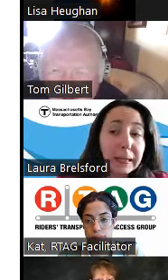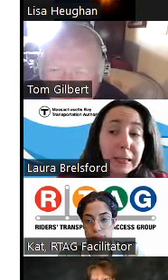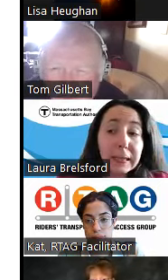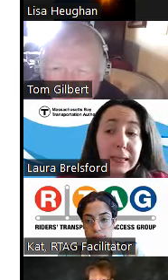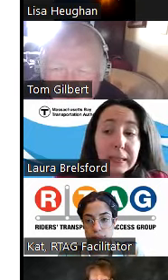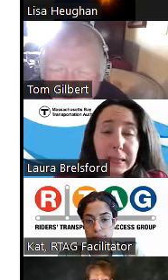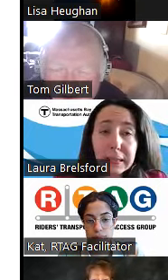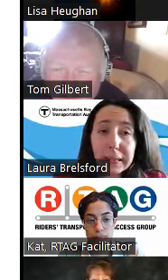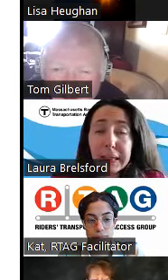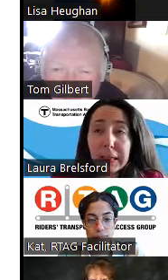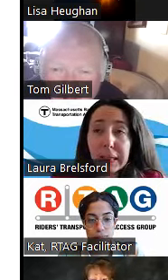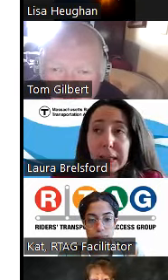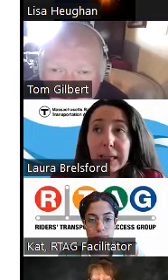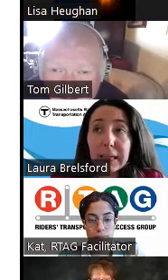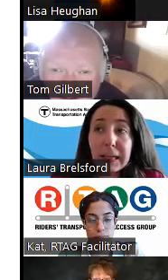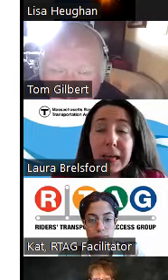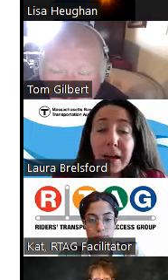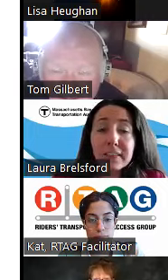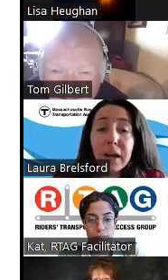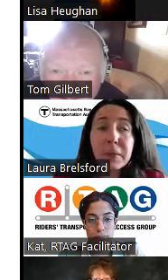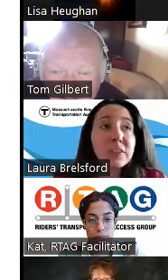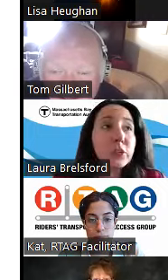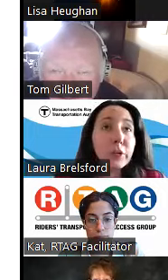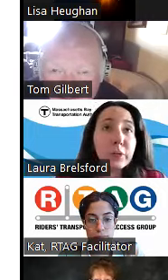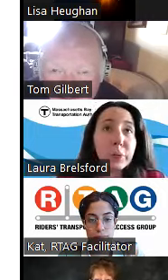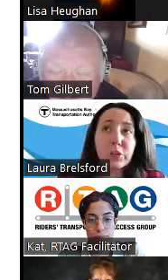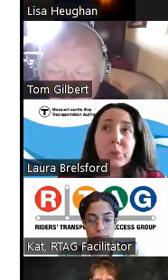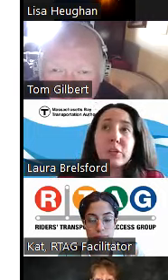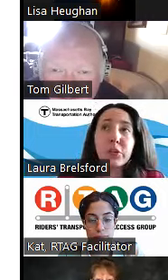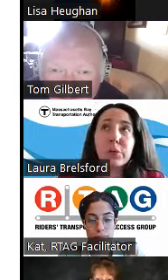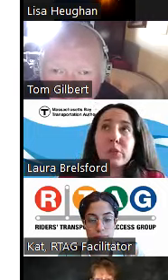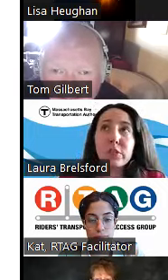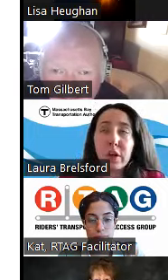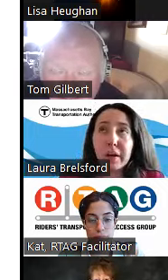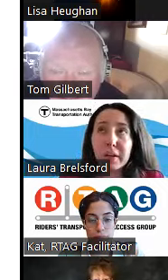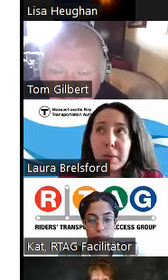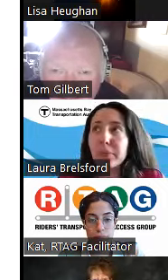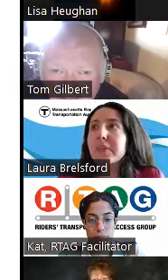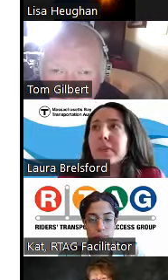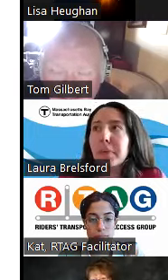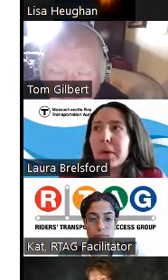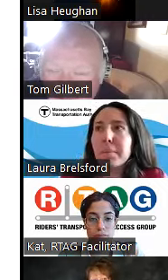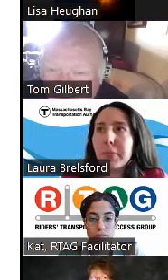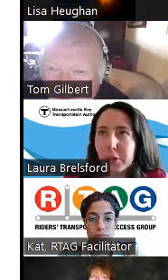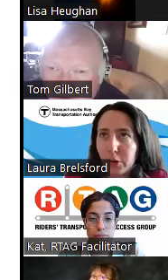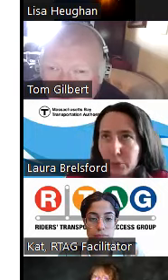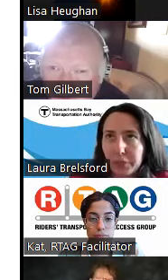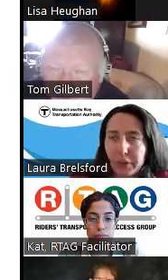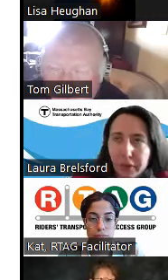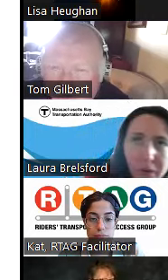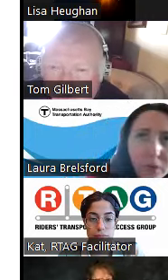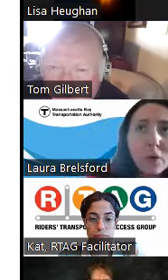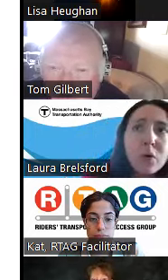out what they're doing there that we can apply here. Yeah, Tom, that's a great question. We were just talking about this about a month ago